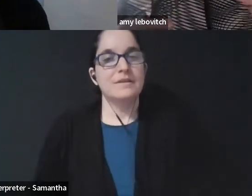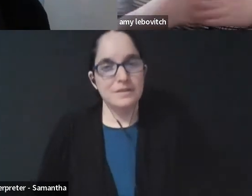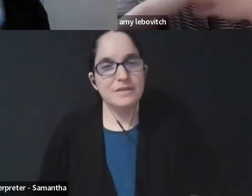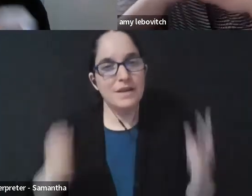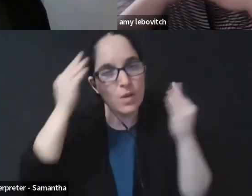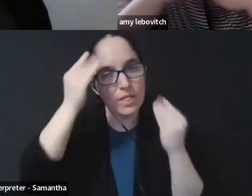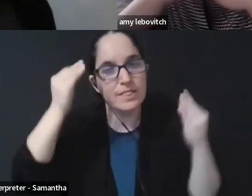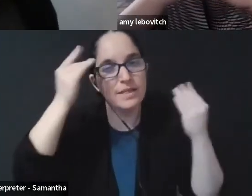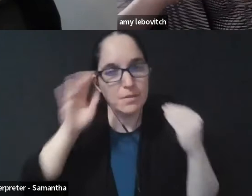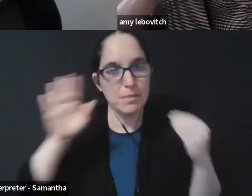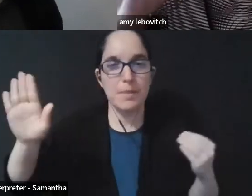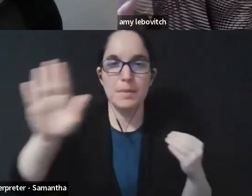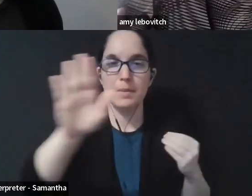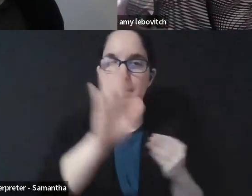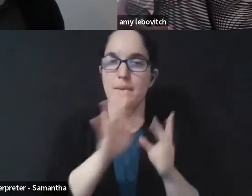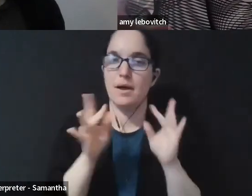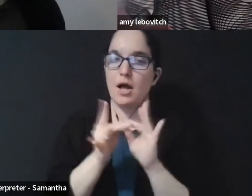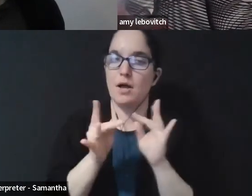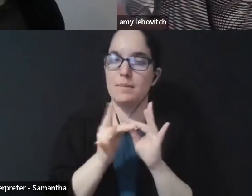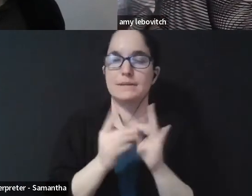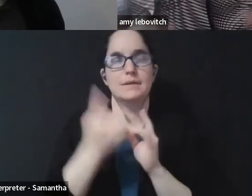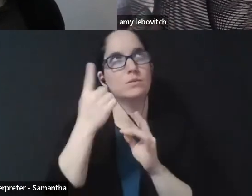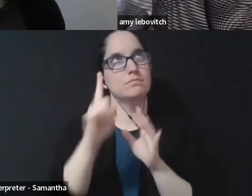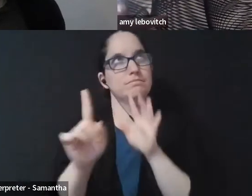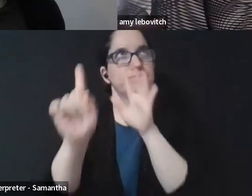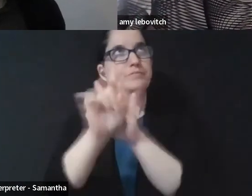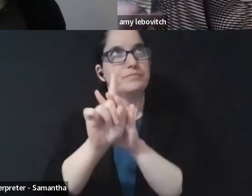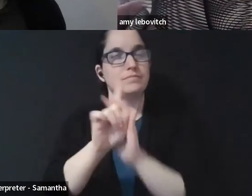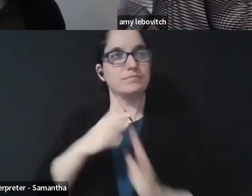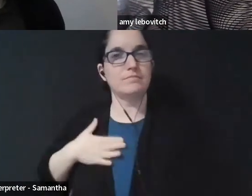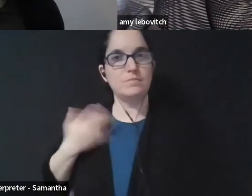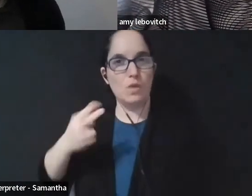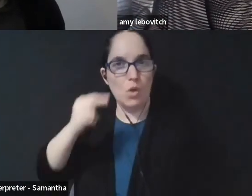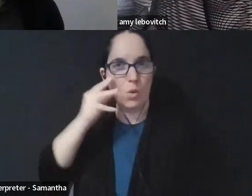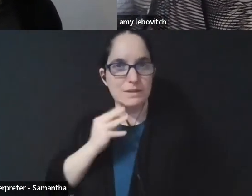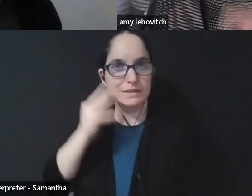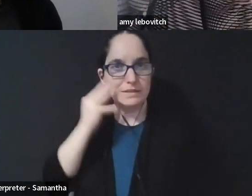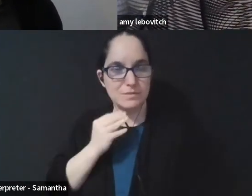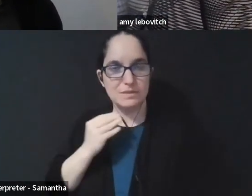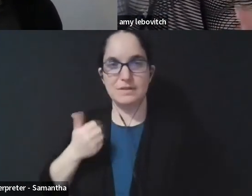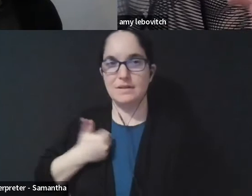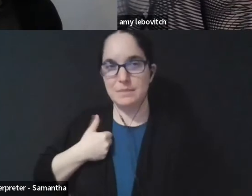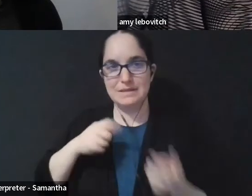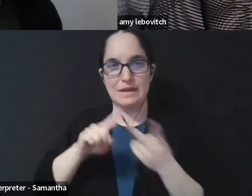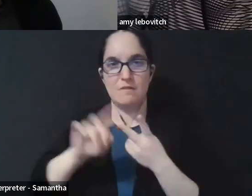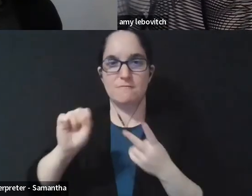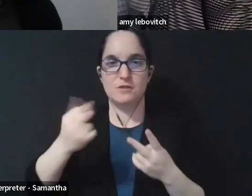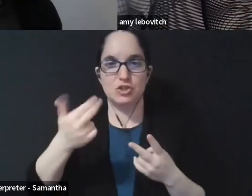was saying and some things that stuck out with me in my experience, like in terms of with me and Shawna, have